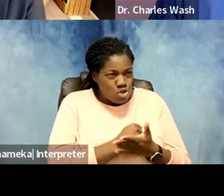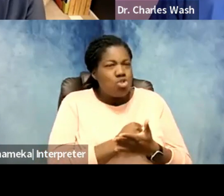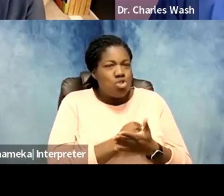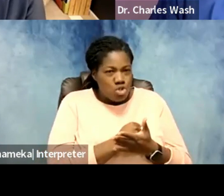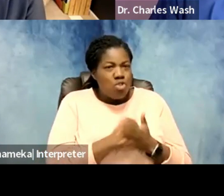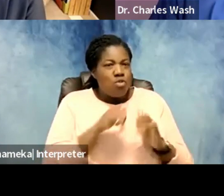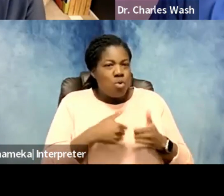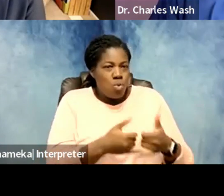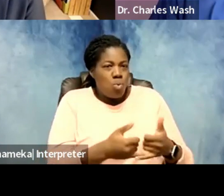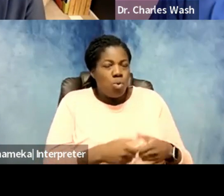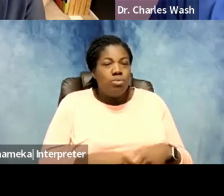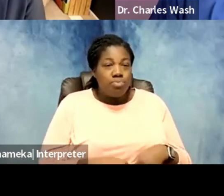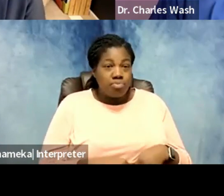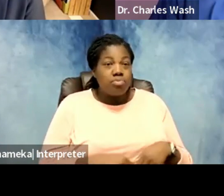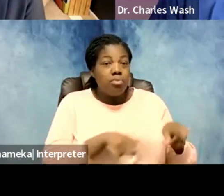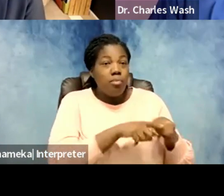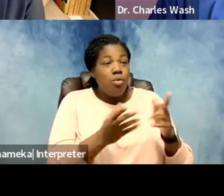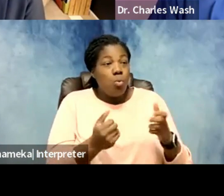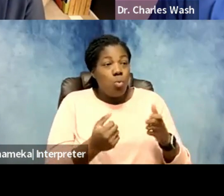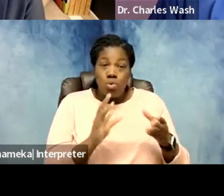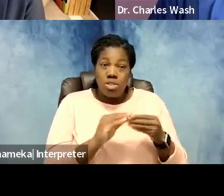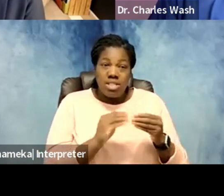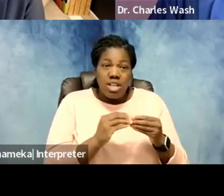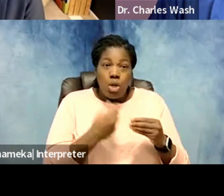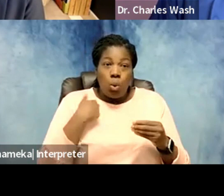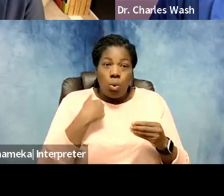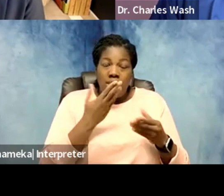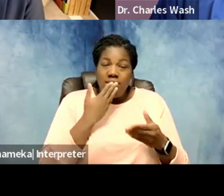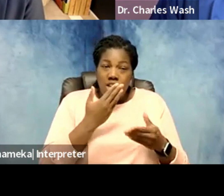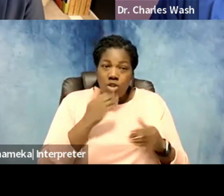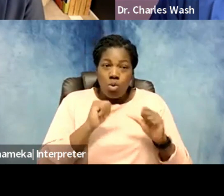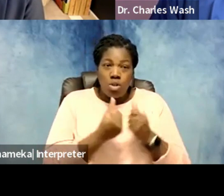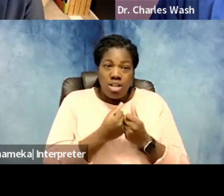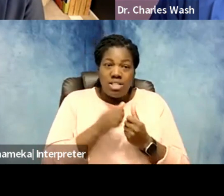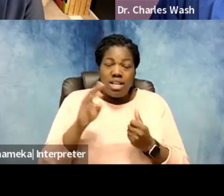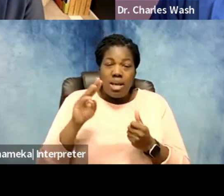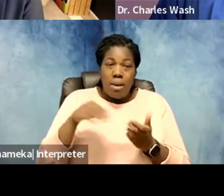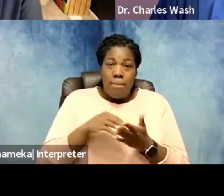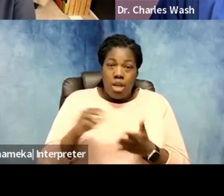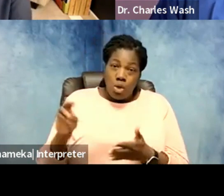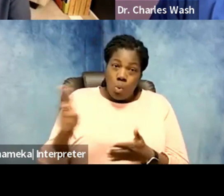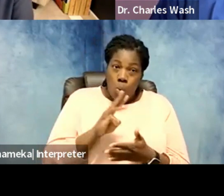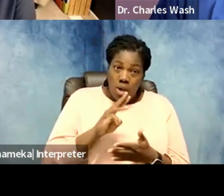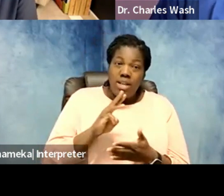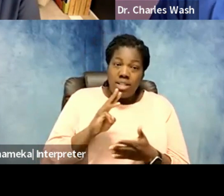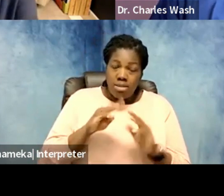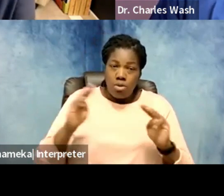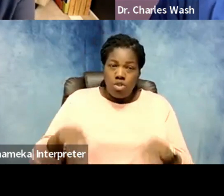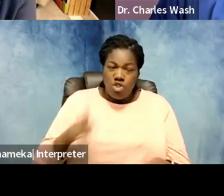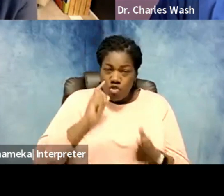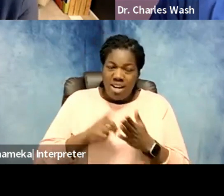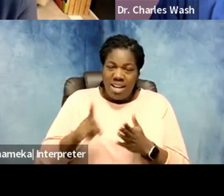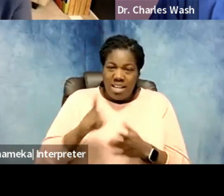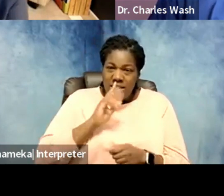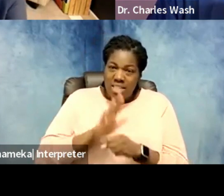Promising Leadership Award. I also want to say a warm thank you to the Association of Midwest Museums for recognizing Stephen's incredible